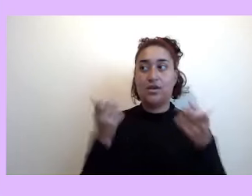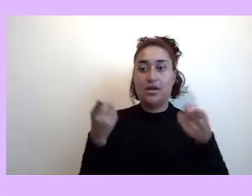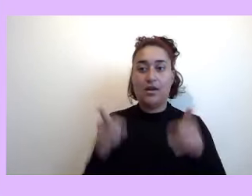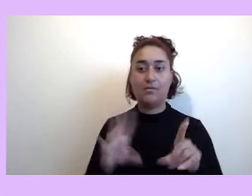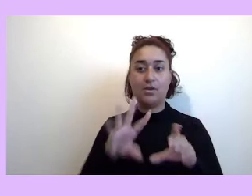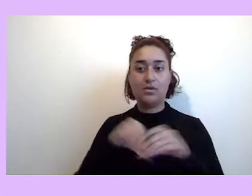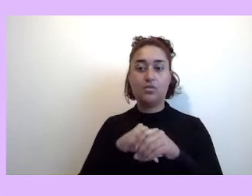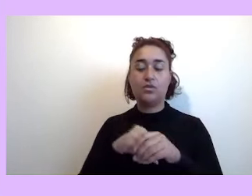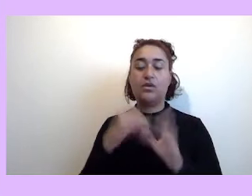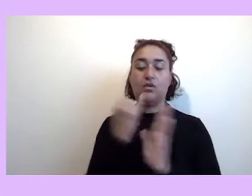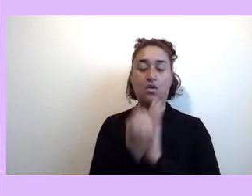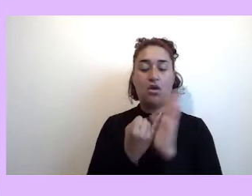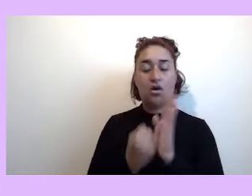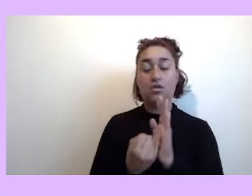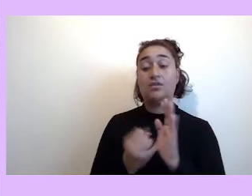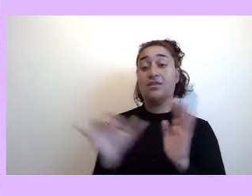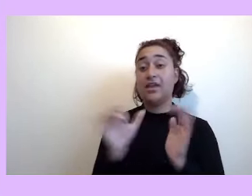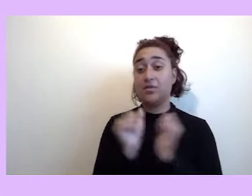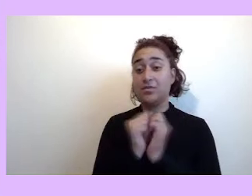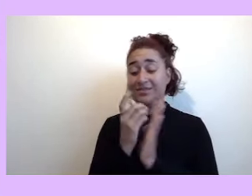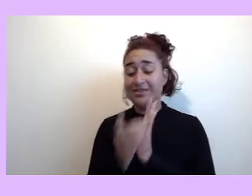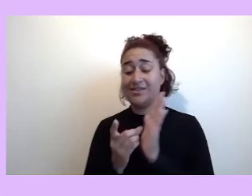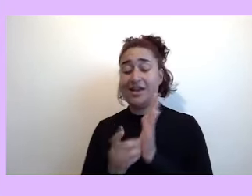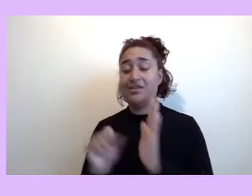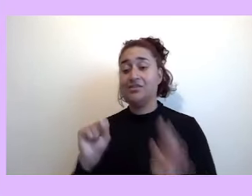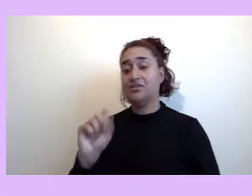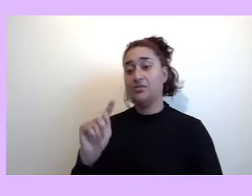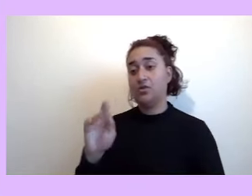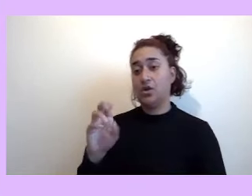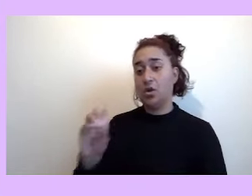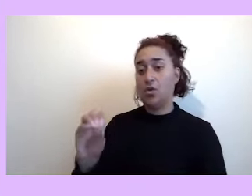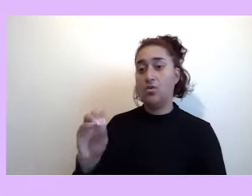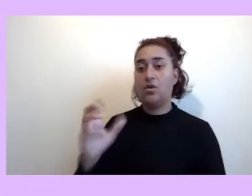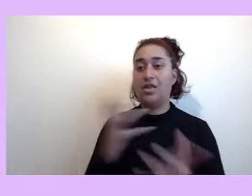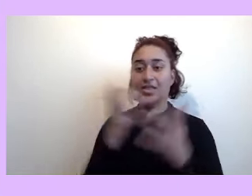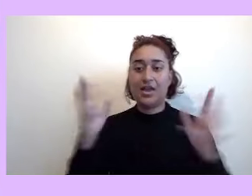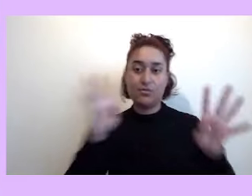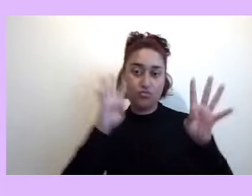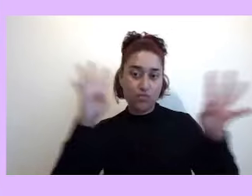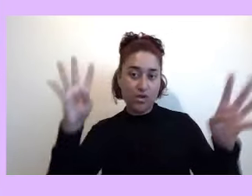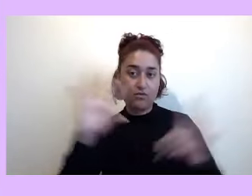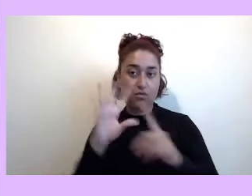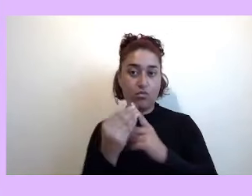like with Design Studio? A lot of creative and cultural groups have been working